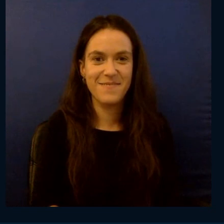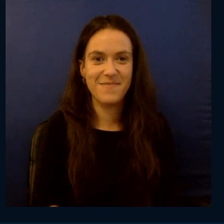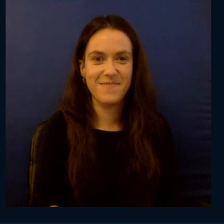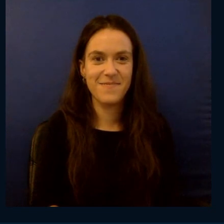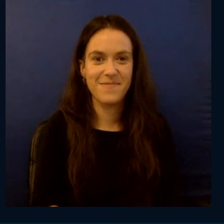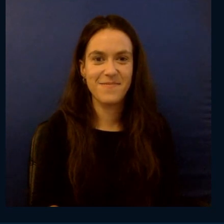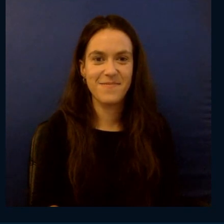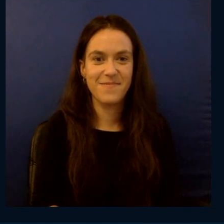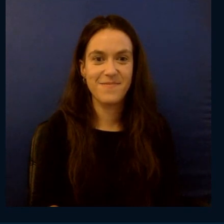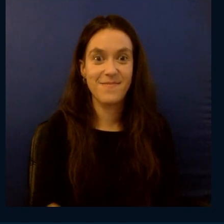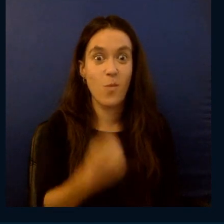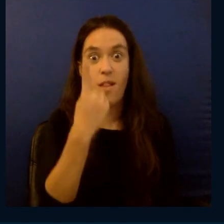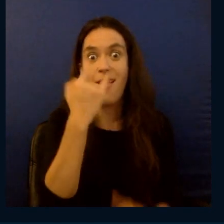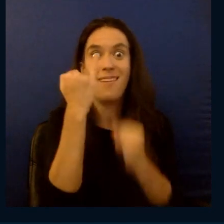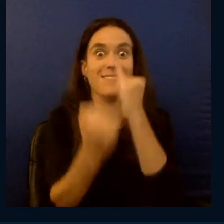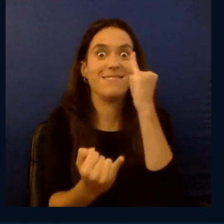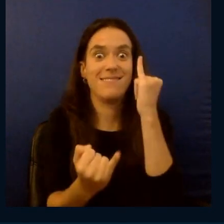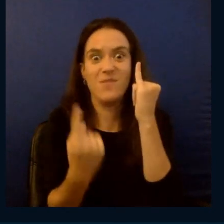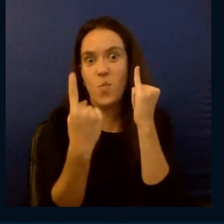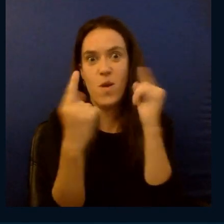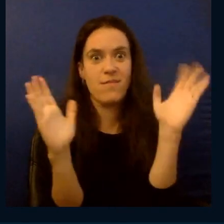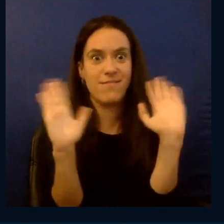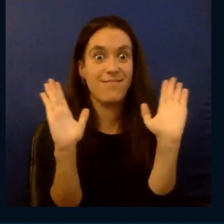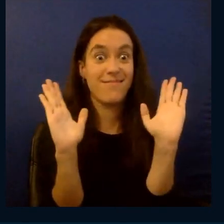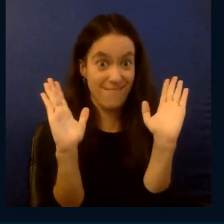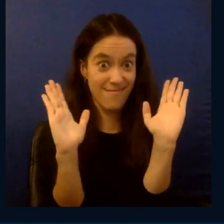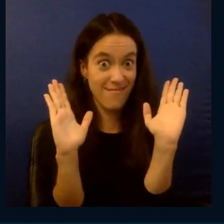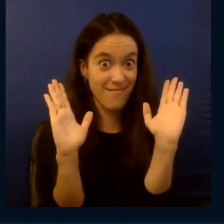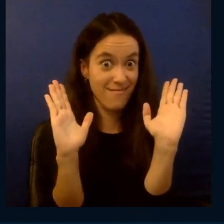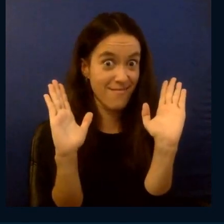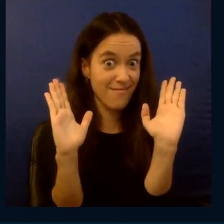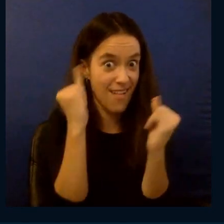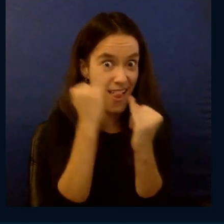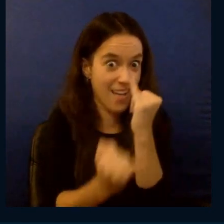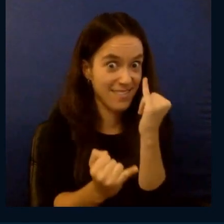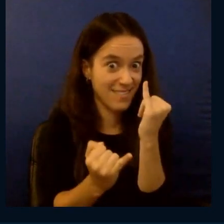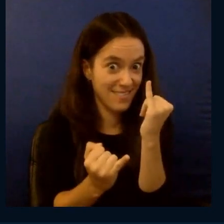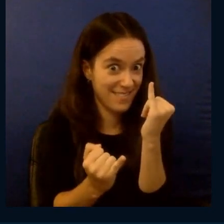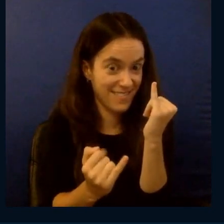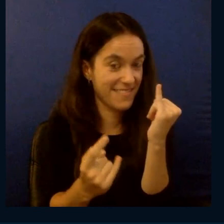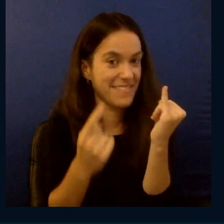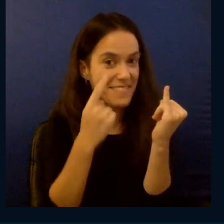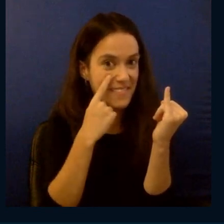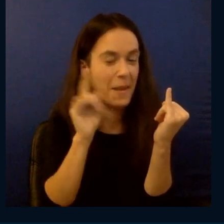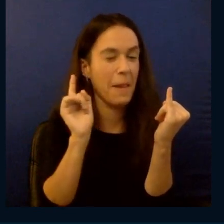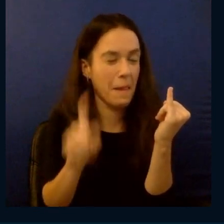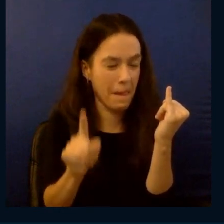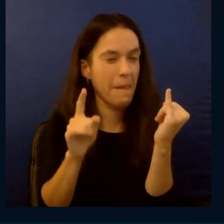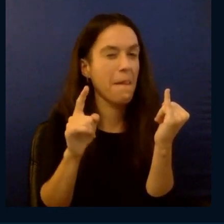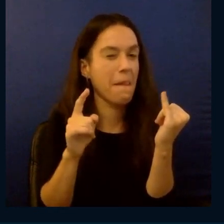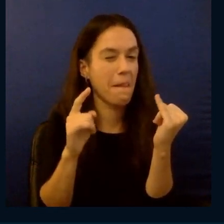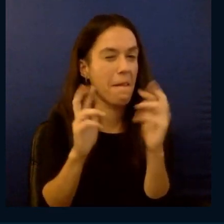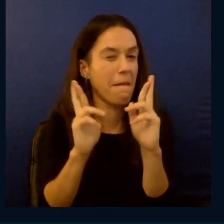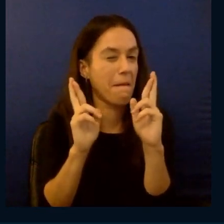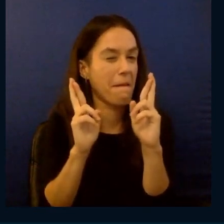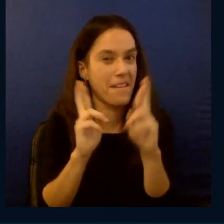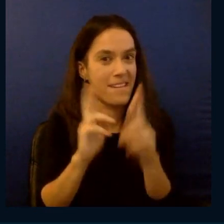So we still have one to go, right? Yeah, last one. Yes, the last one. Here we go. Good luck